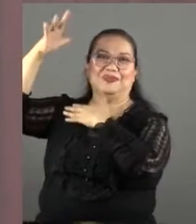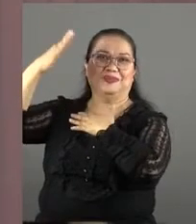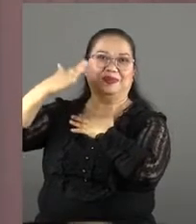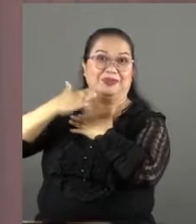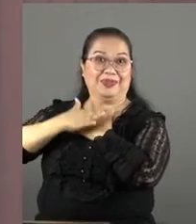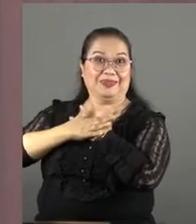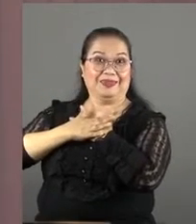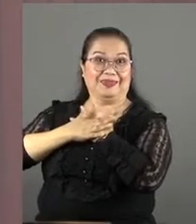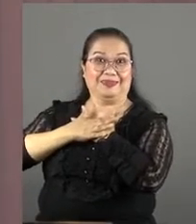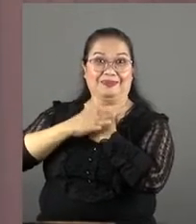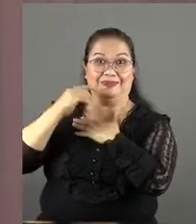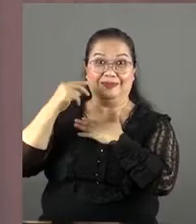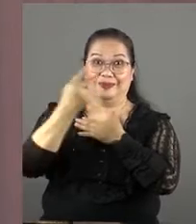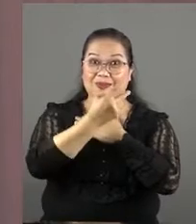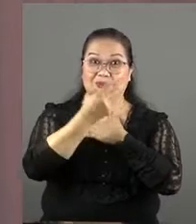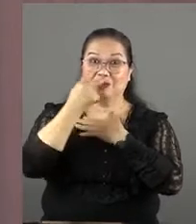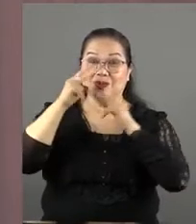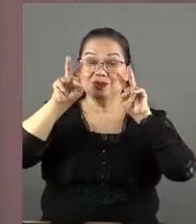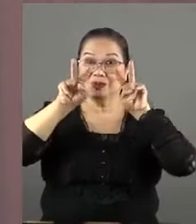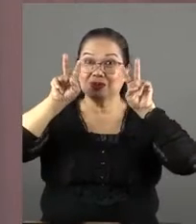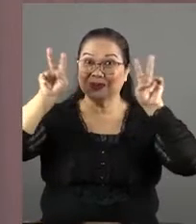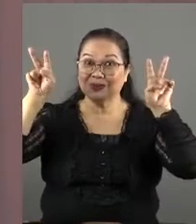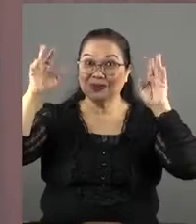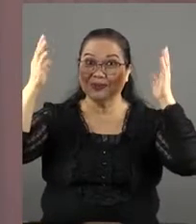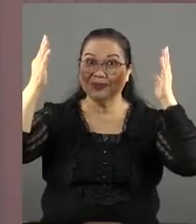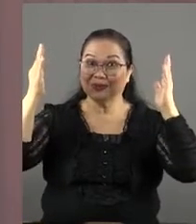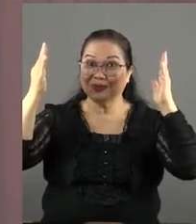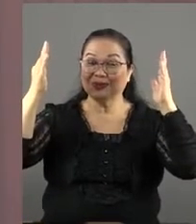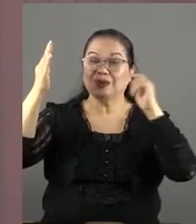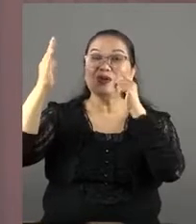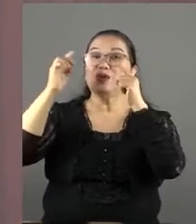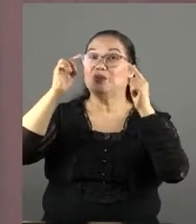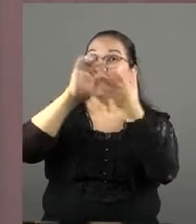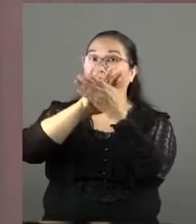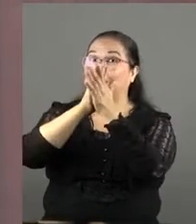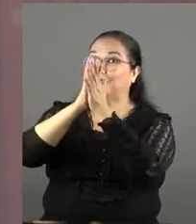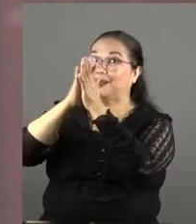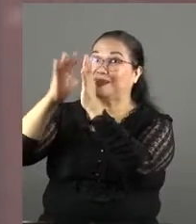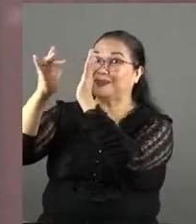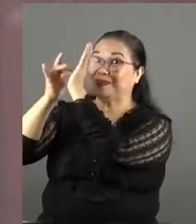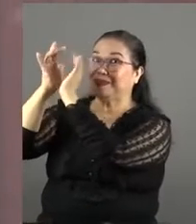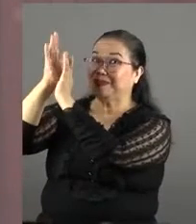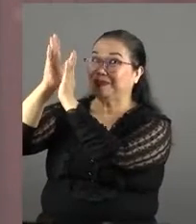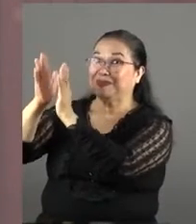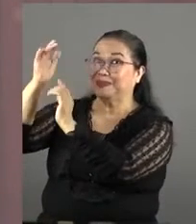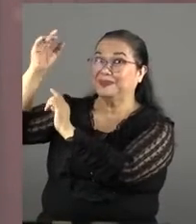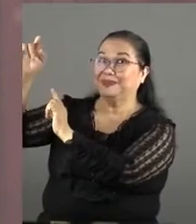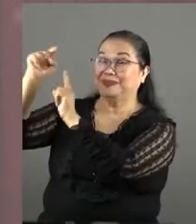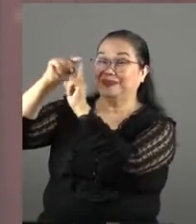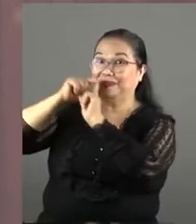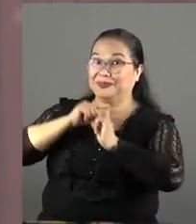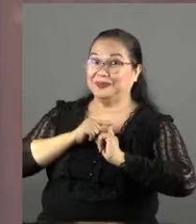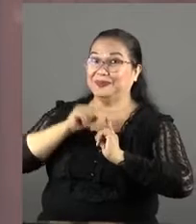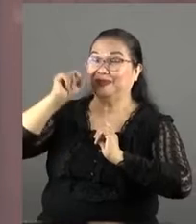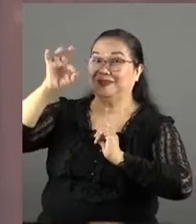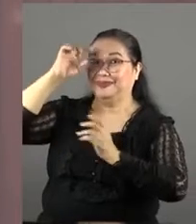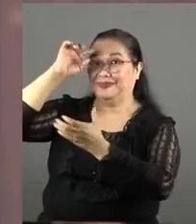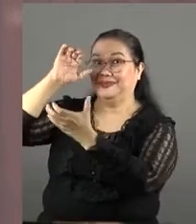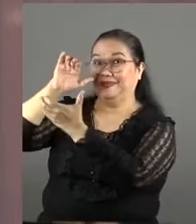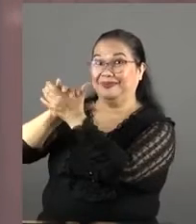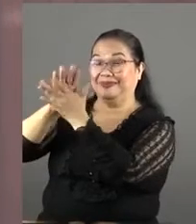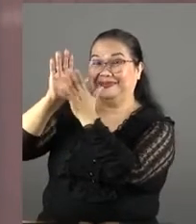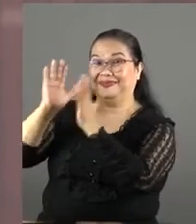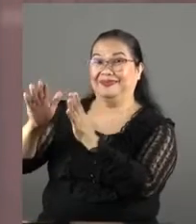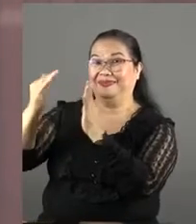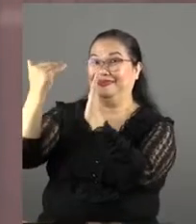Now, let's look at what happens when you become a believer. What you see in verses 20 to 24 is a listing